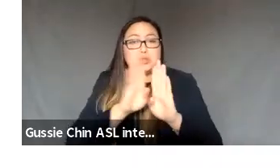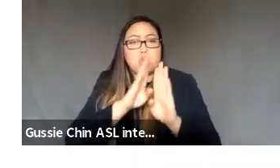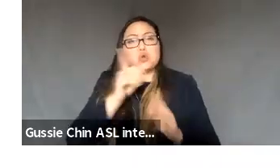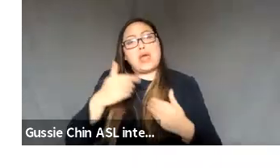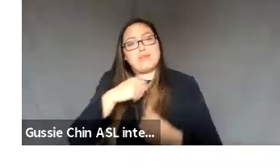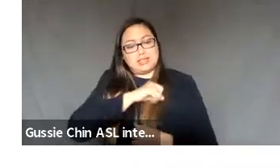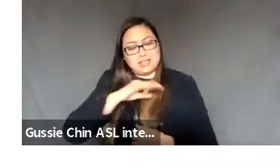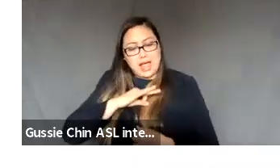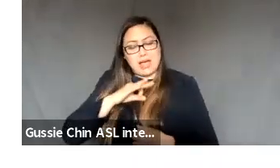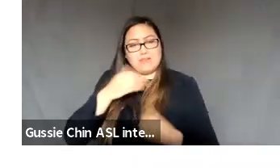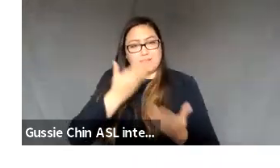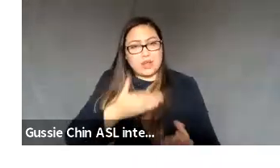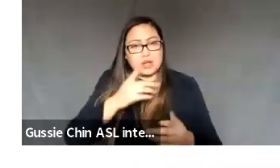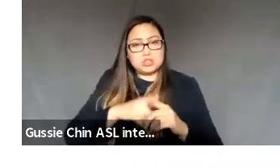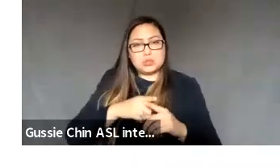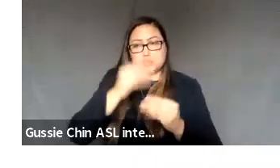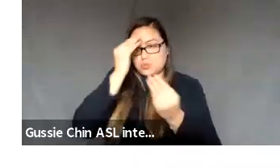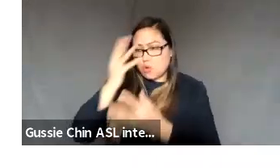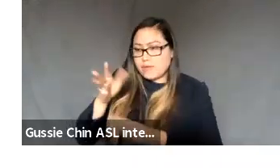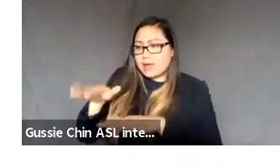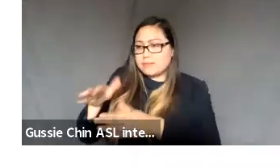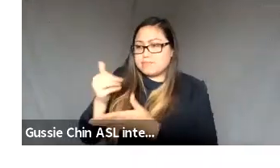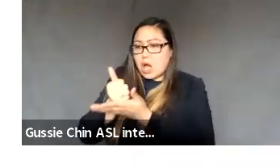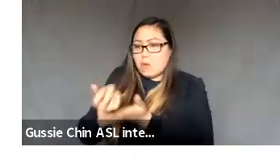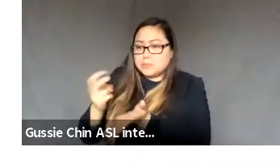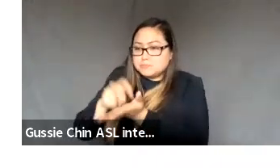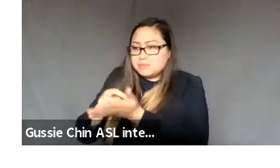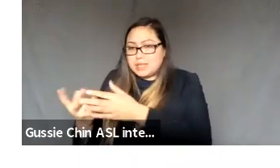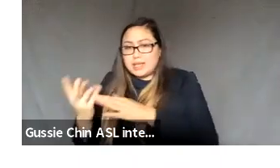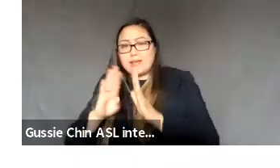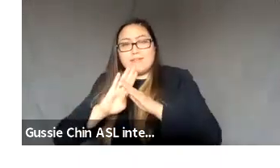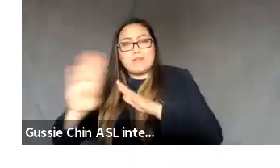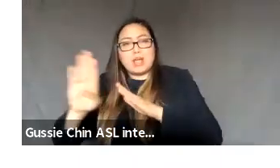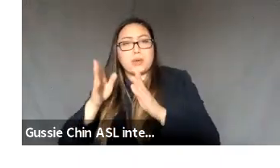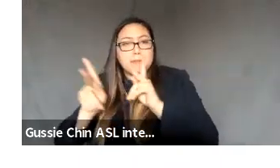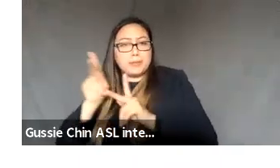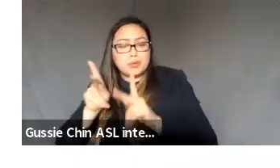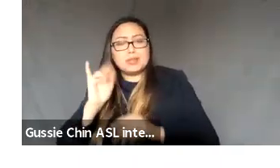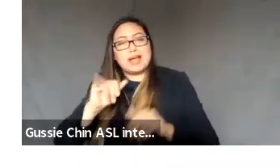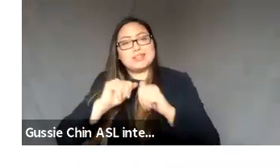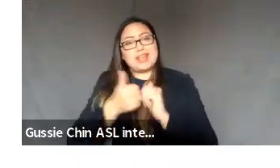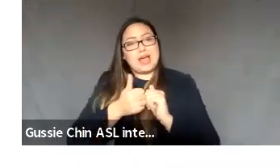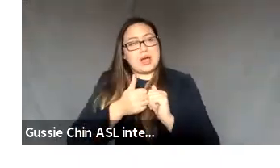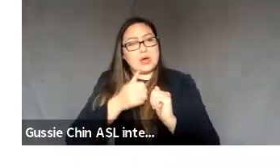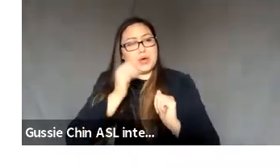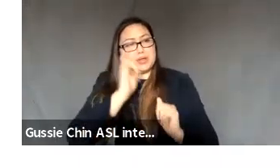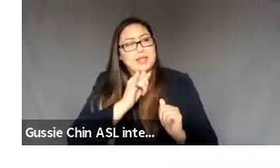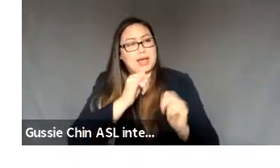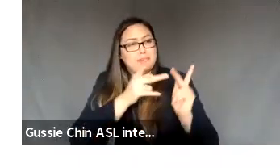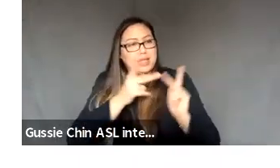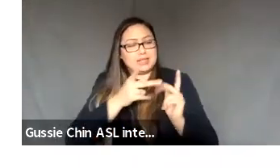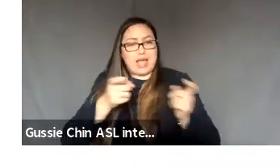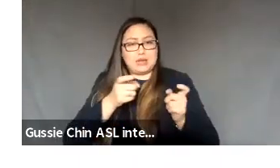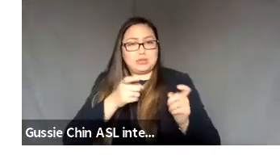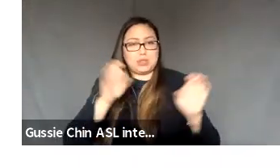notify and help evacuate people. And that's how the industry handles an emergency. It's not